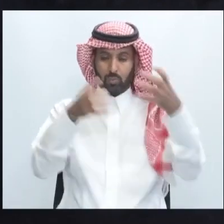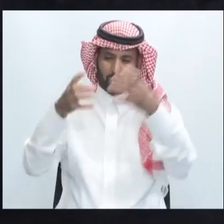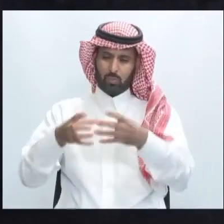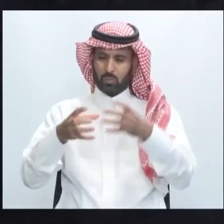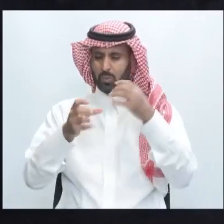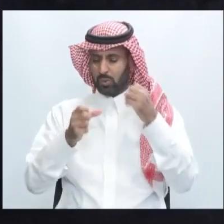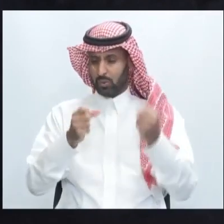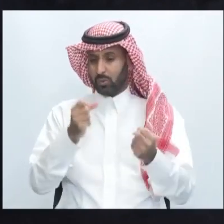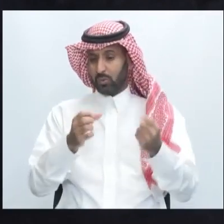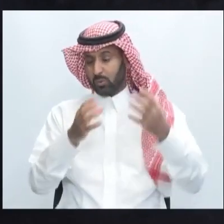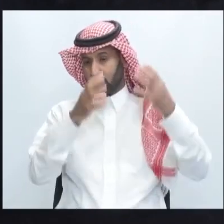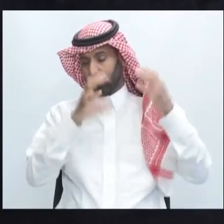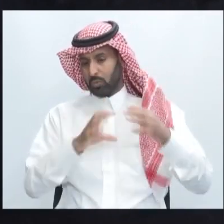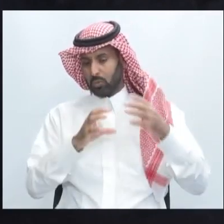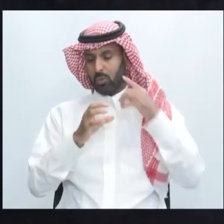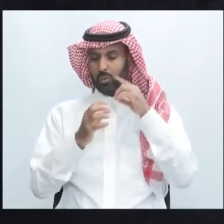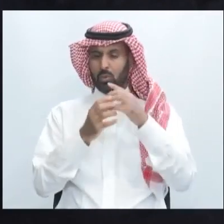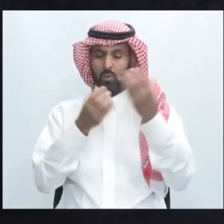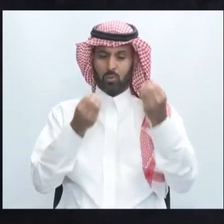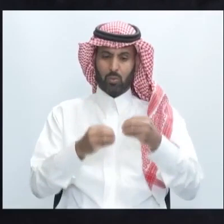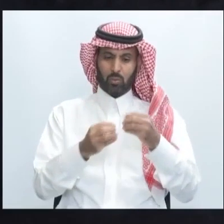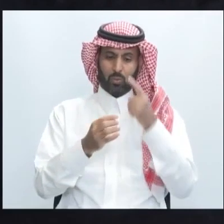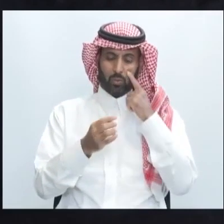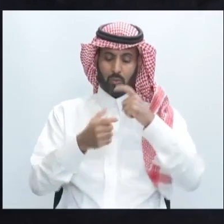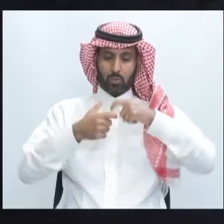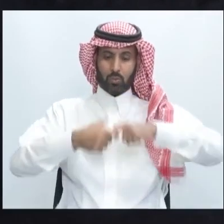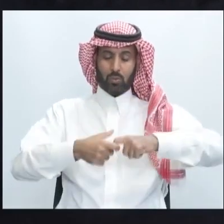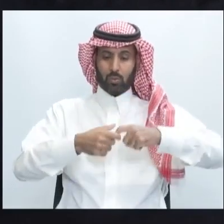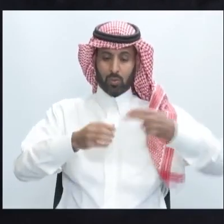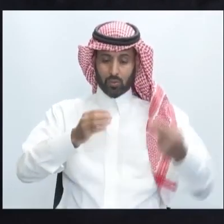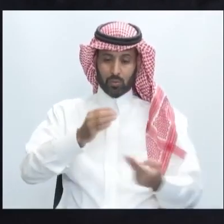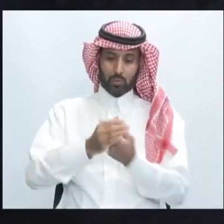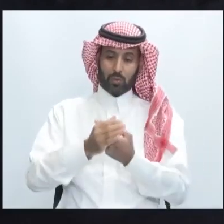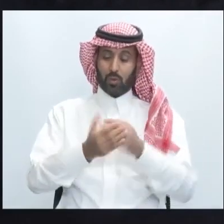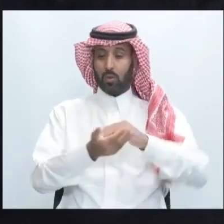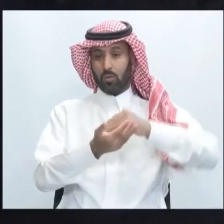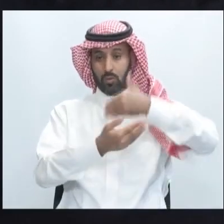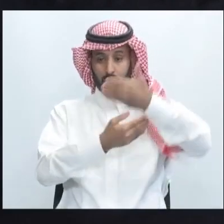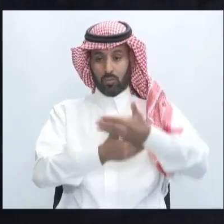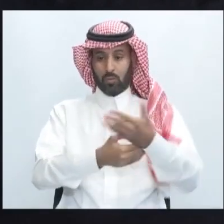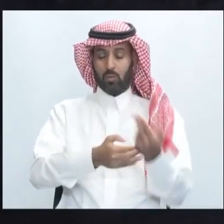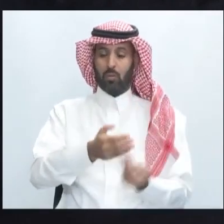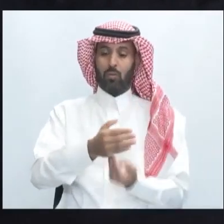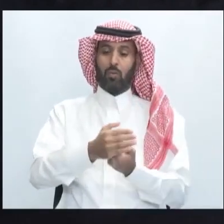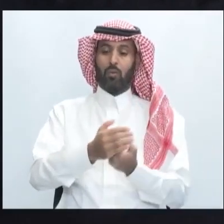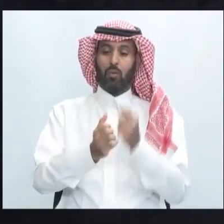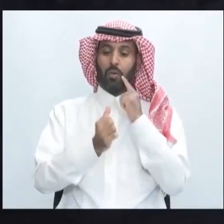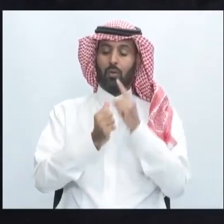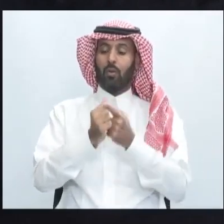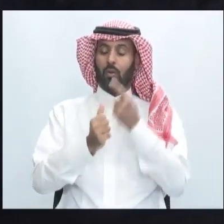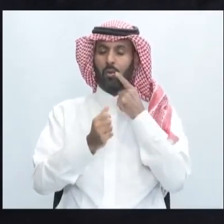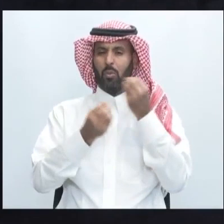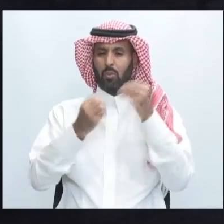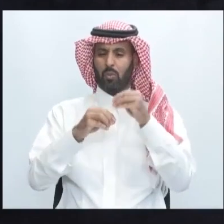of watermelons. And you'll see the download, someone connecting the USB flash to the laptop, the download, and also the